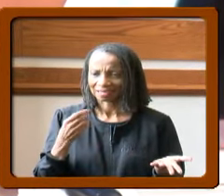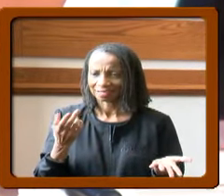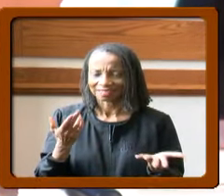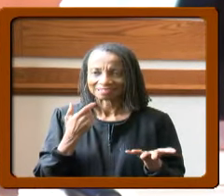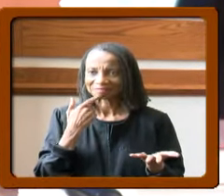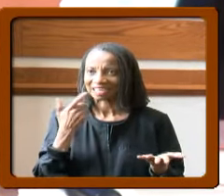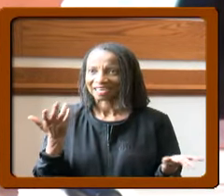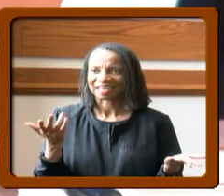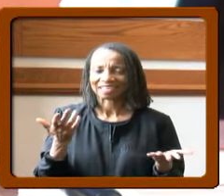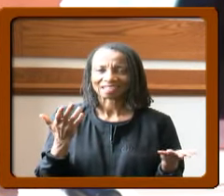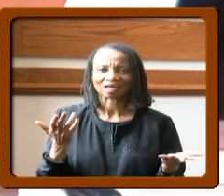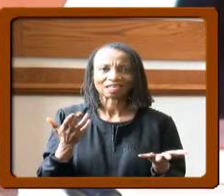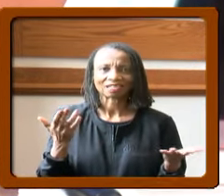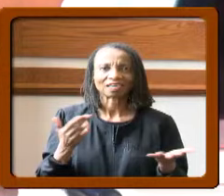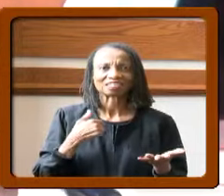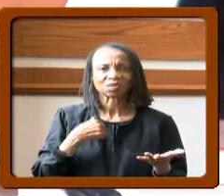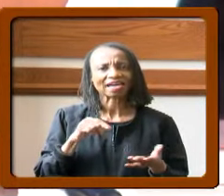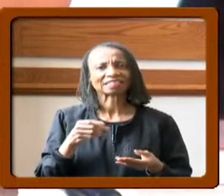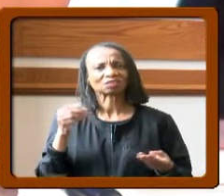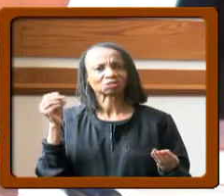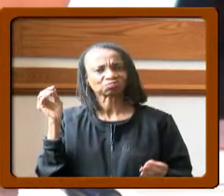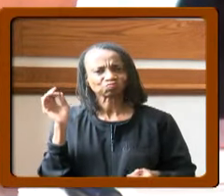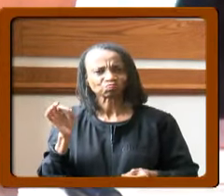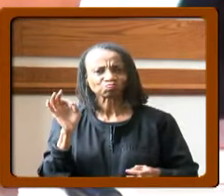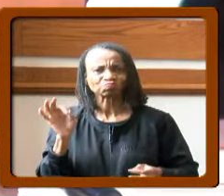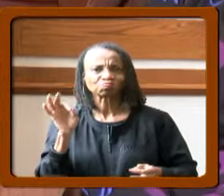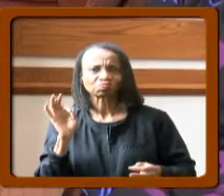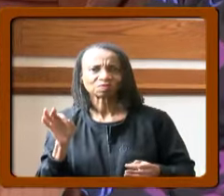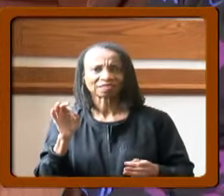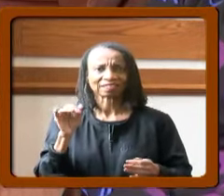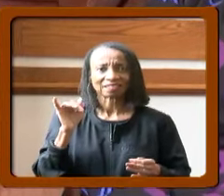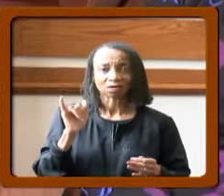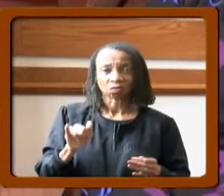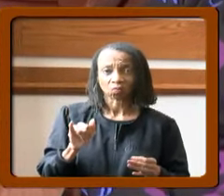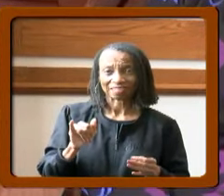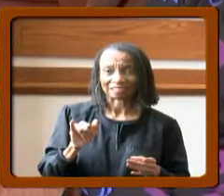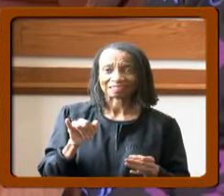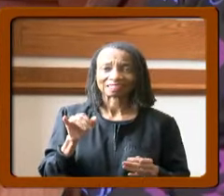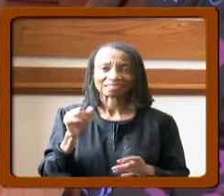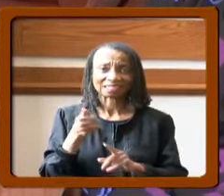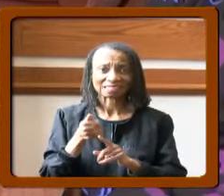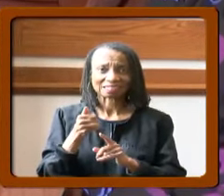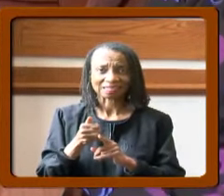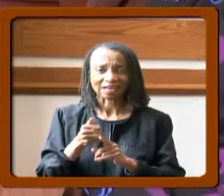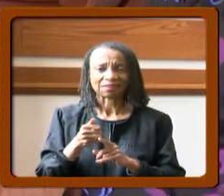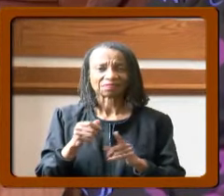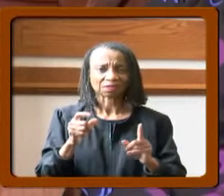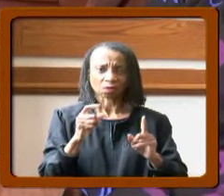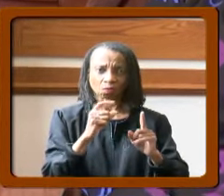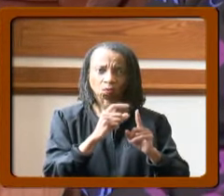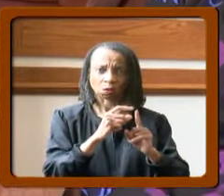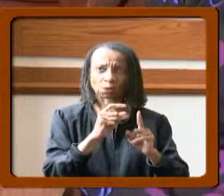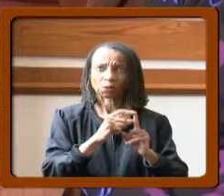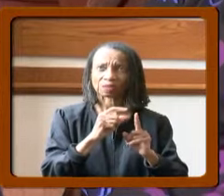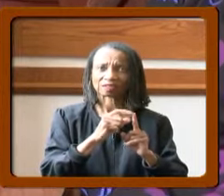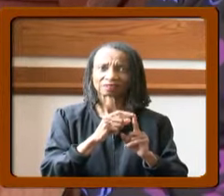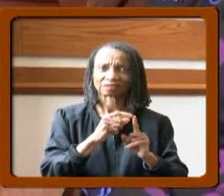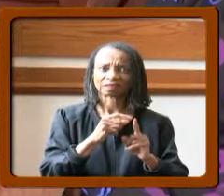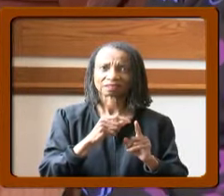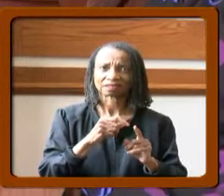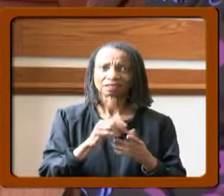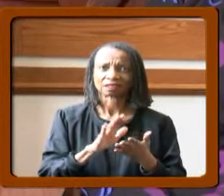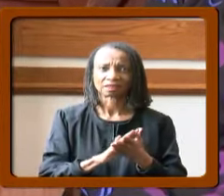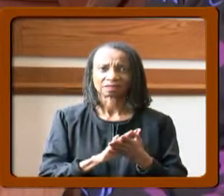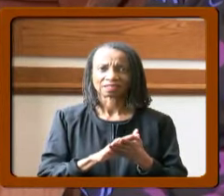is unspeakable, trying to articulate that which is articulation, the word, in its